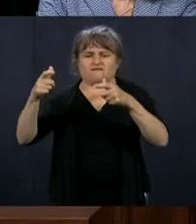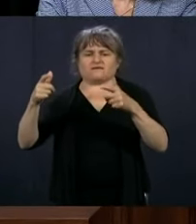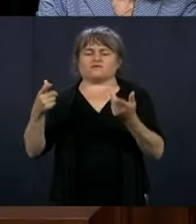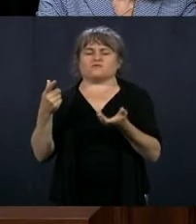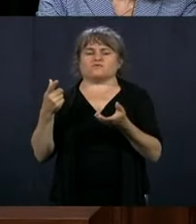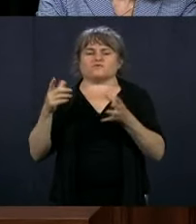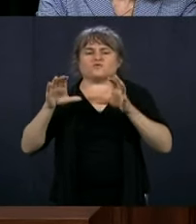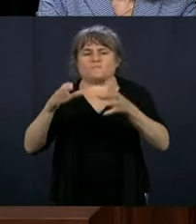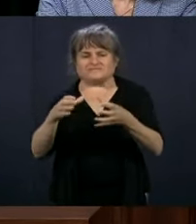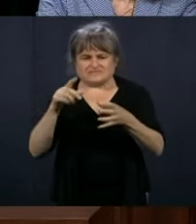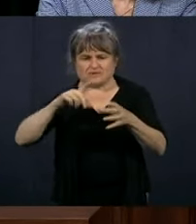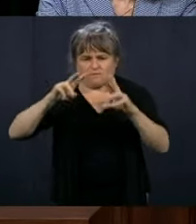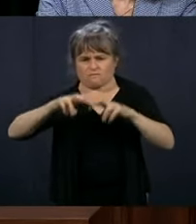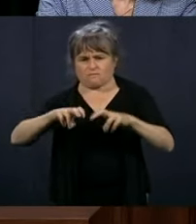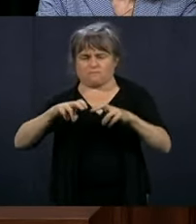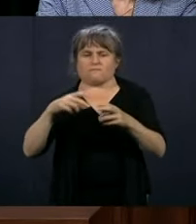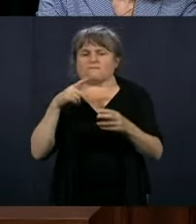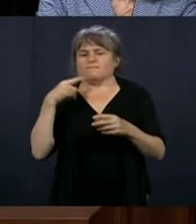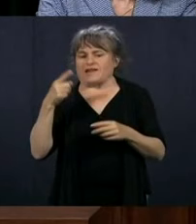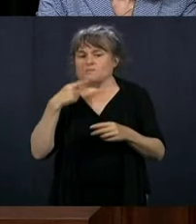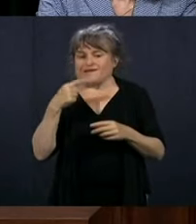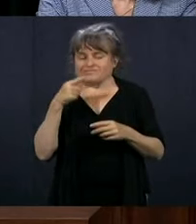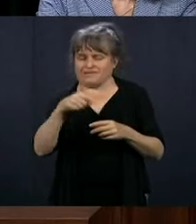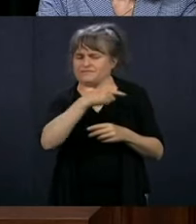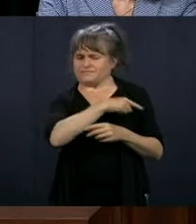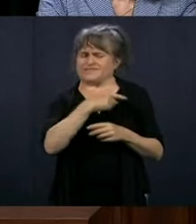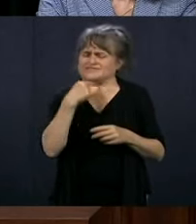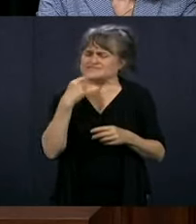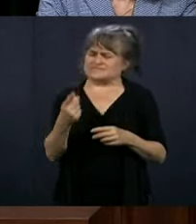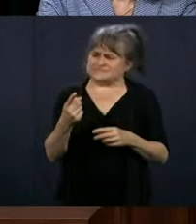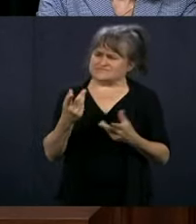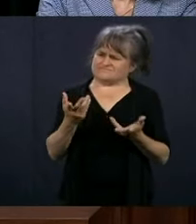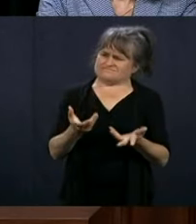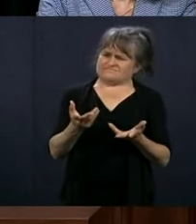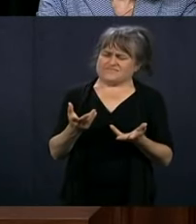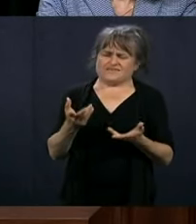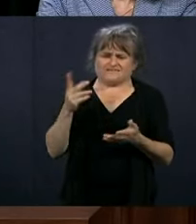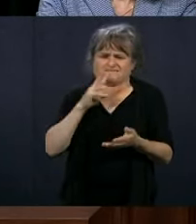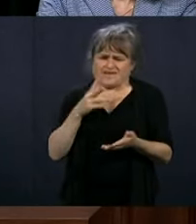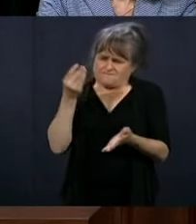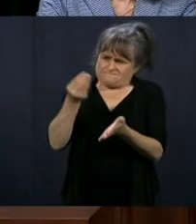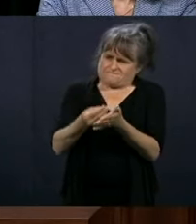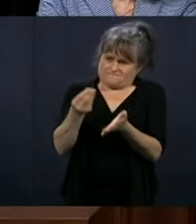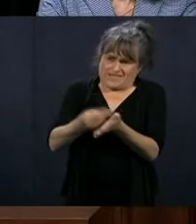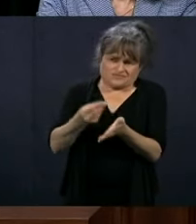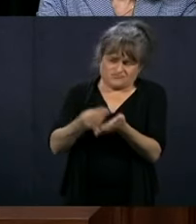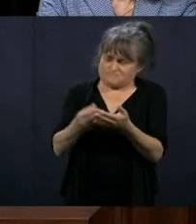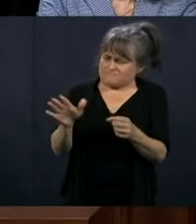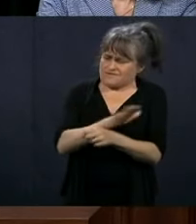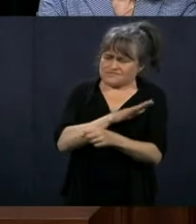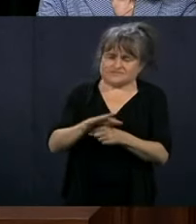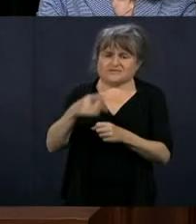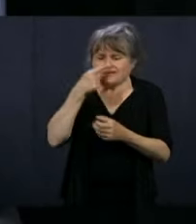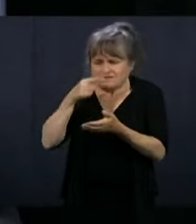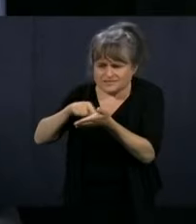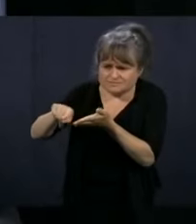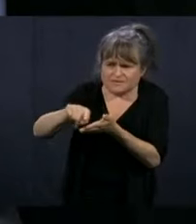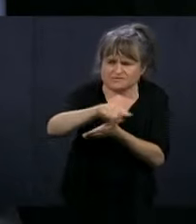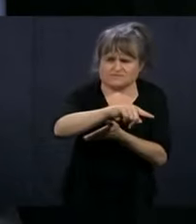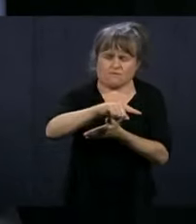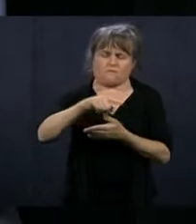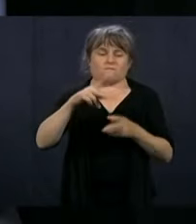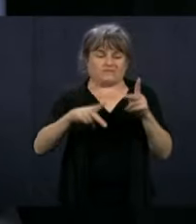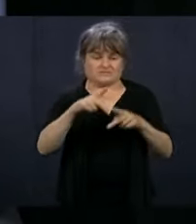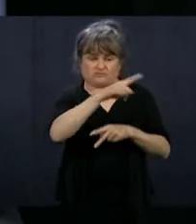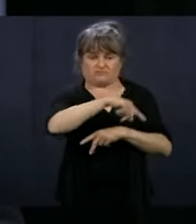was not necessarily the environmental standards, but the resources that are allocated to the Ministry for the environment to be able to proceed